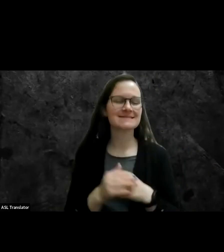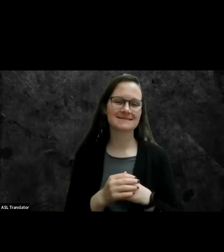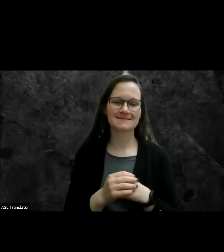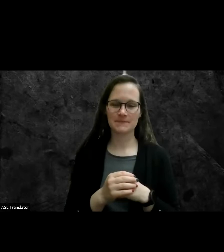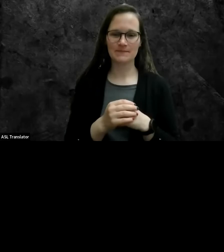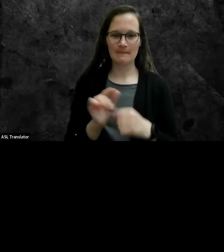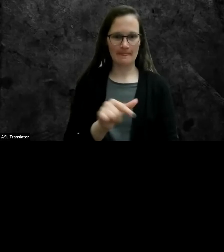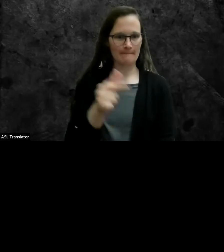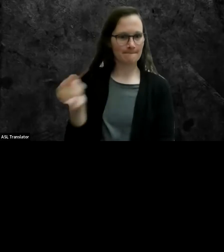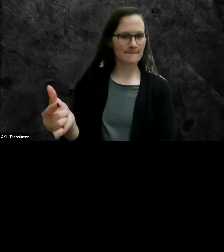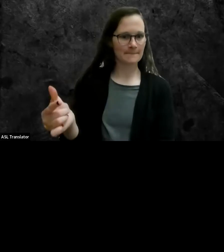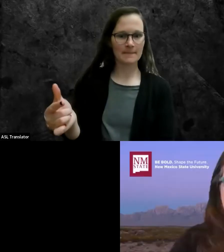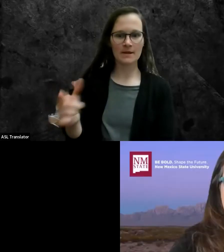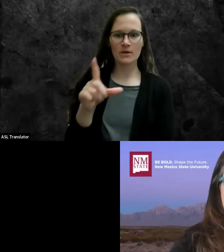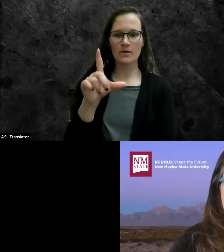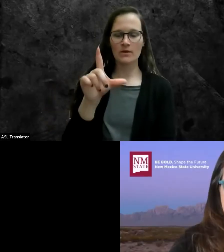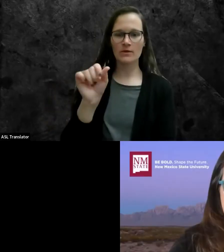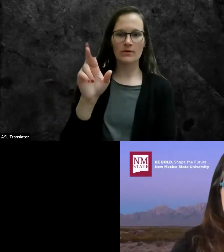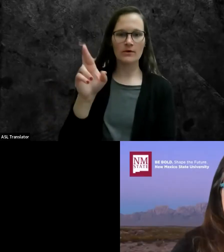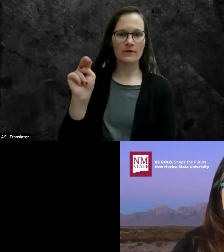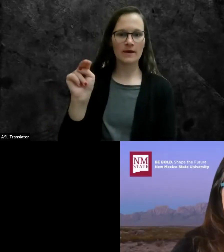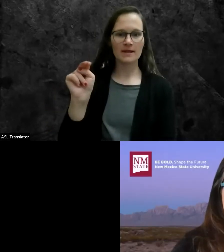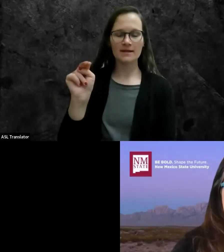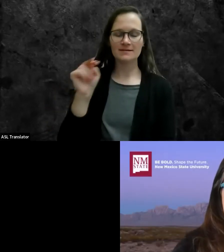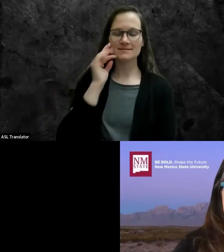Lauren Goldstein. Lauren.